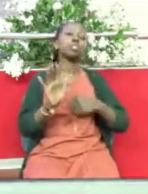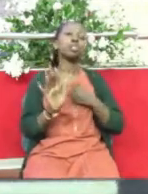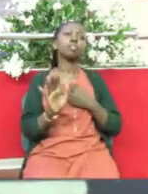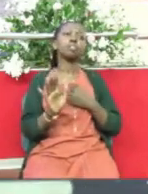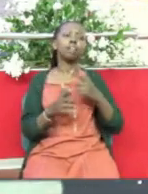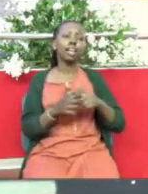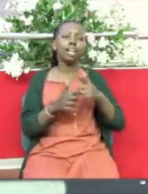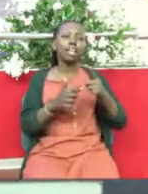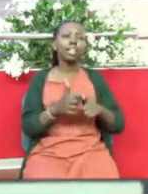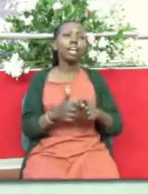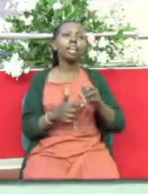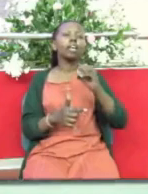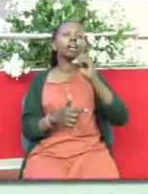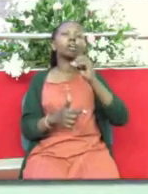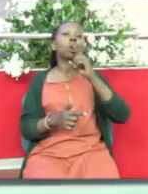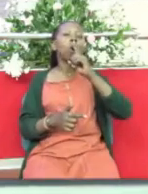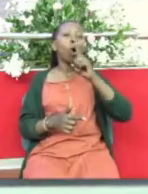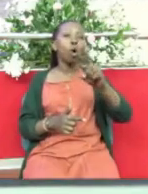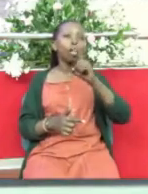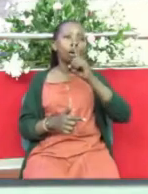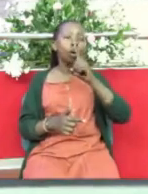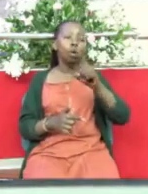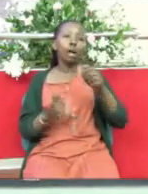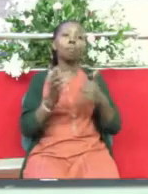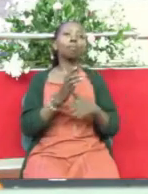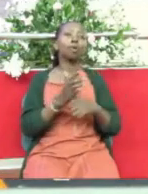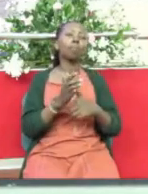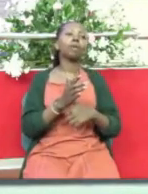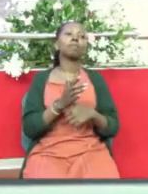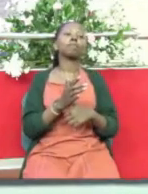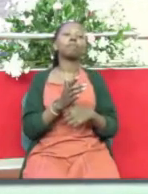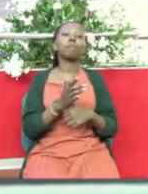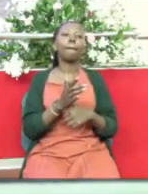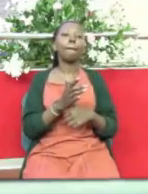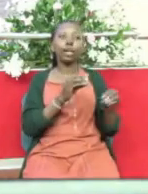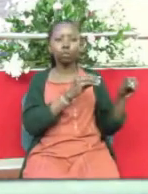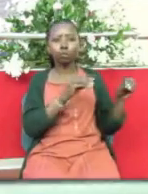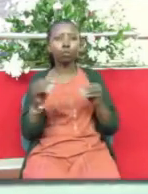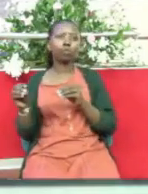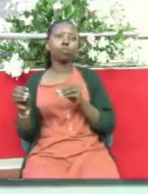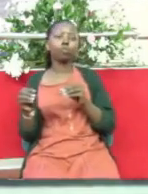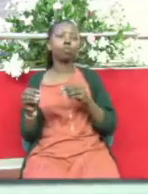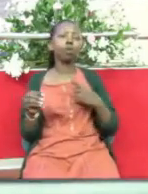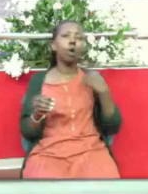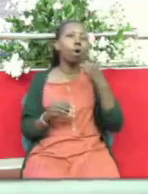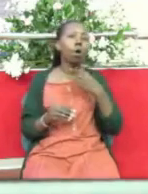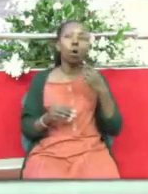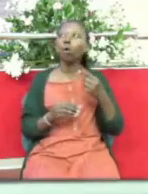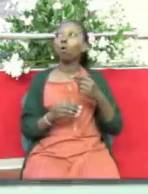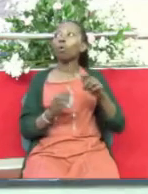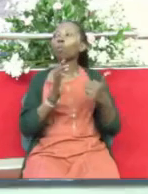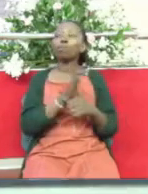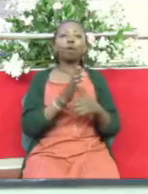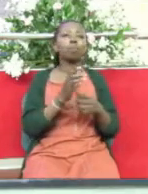will command it according to Mark chapter 11 verse 22 and 23. Alafu utaliamuru kulingana na Mariko. Oh you mountain of